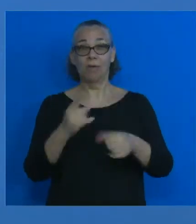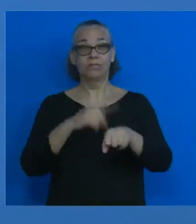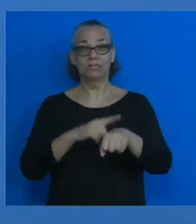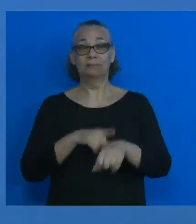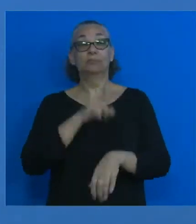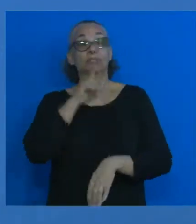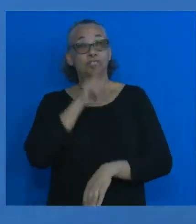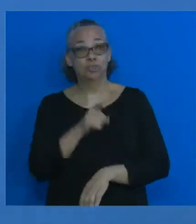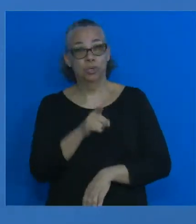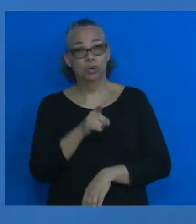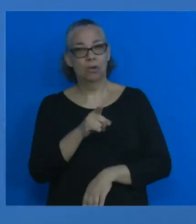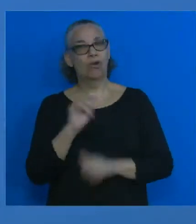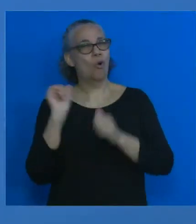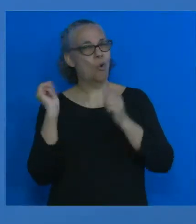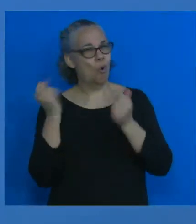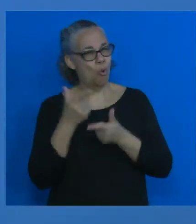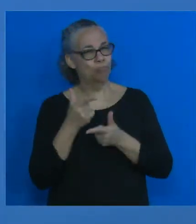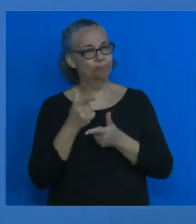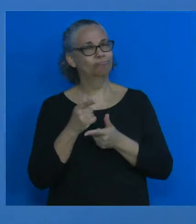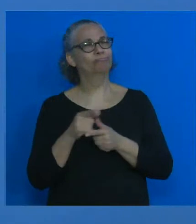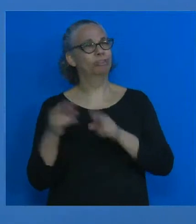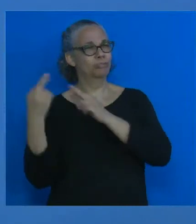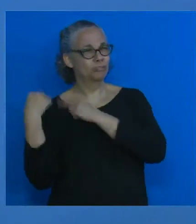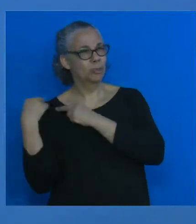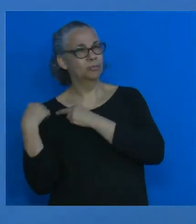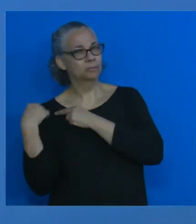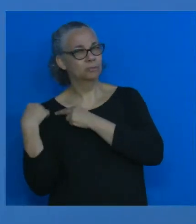Sure that we are all doing our part.